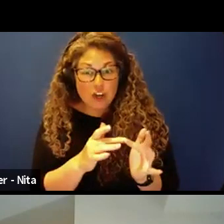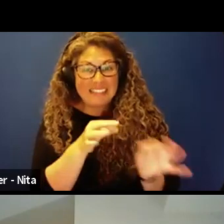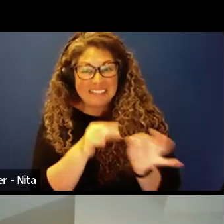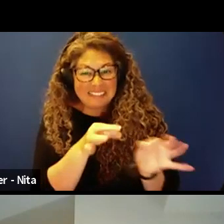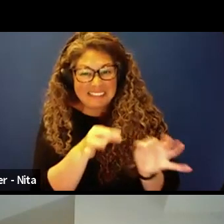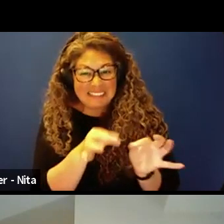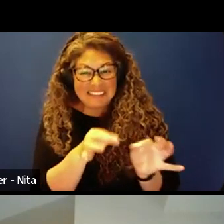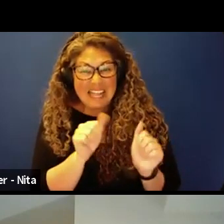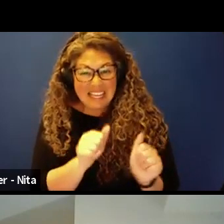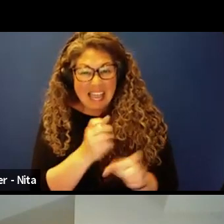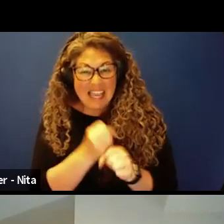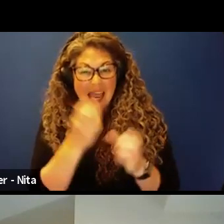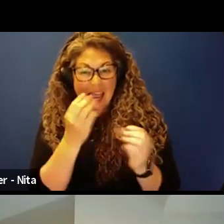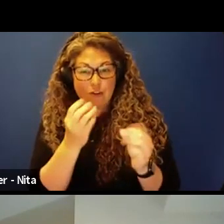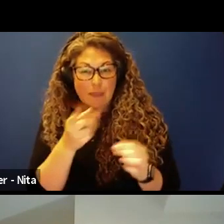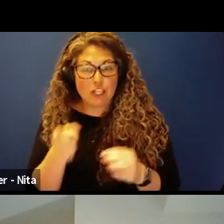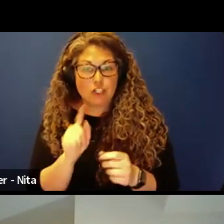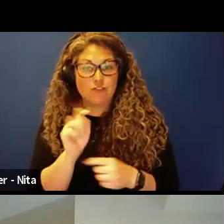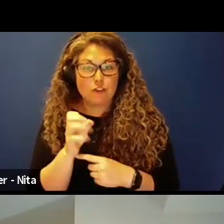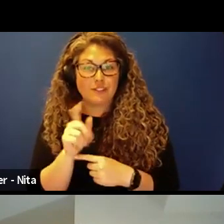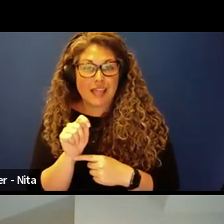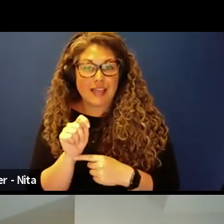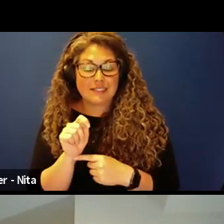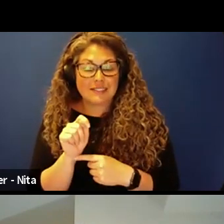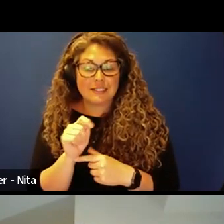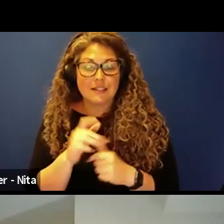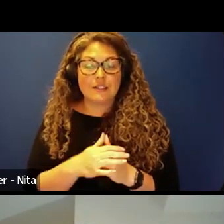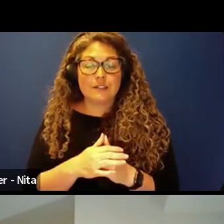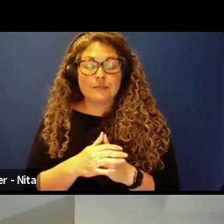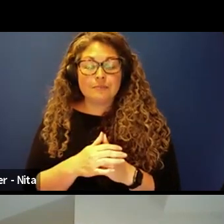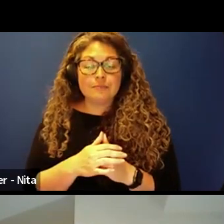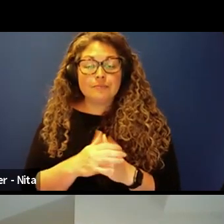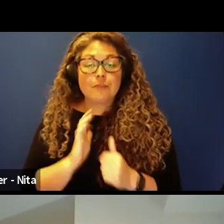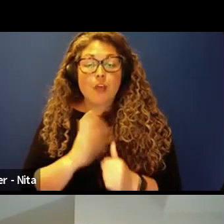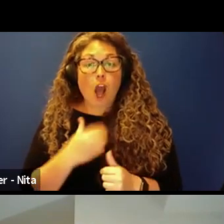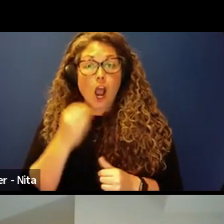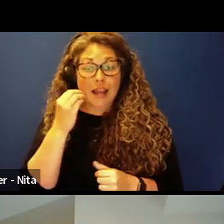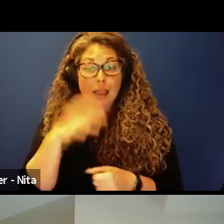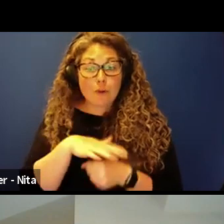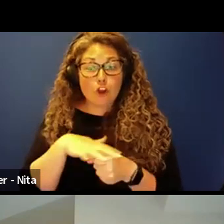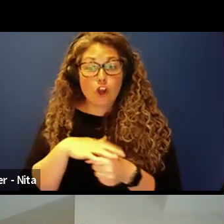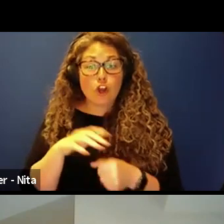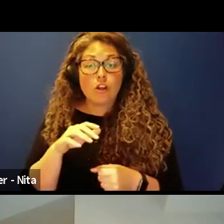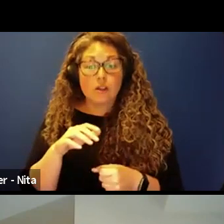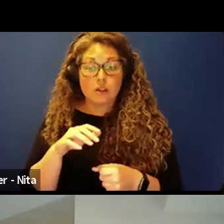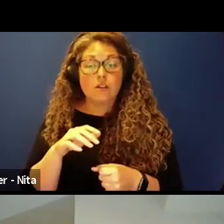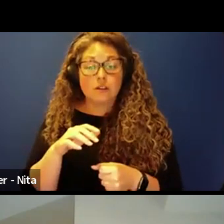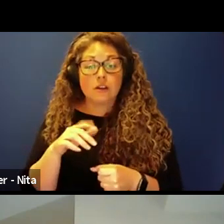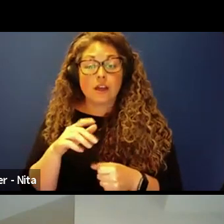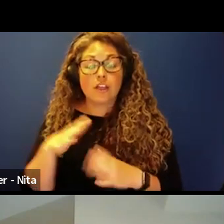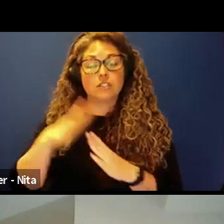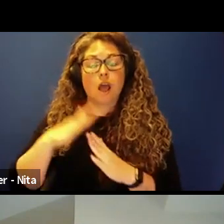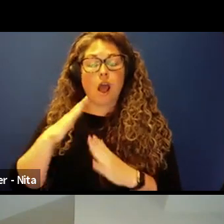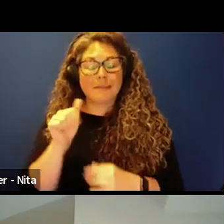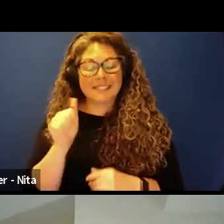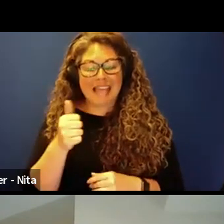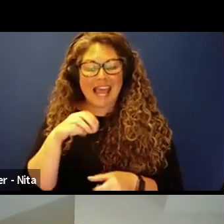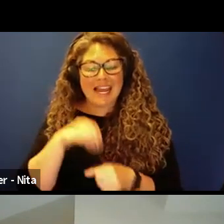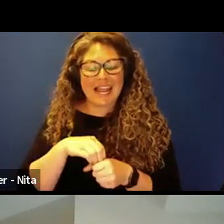Our neighborhood, both in Carver Langston and Trinidad, are in the top 10 of neighborhoods in the